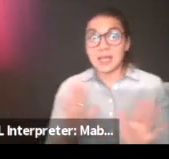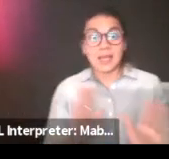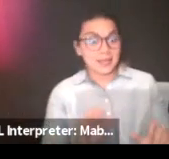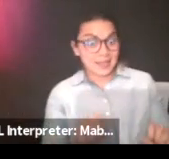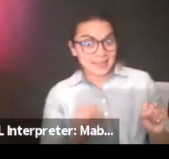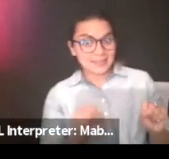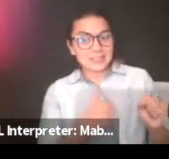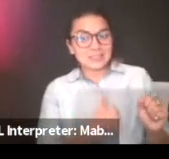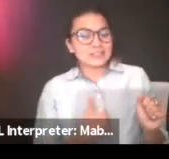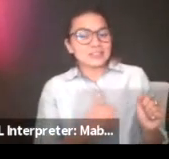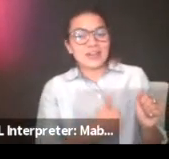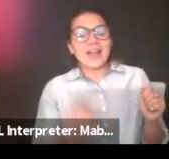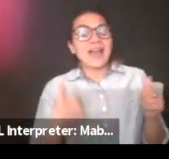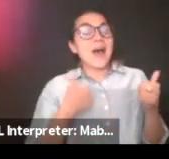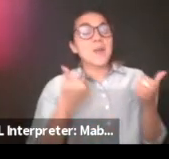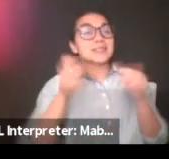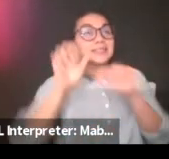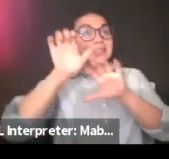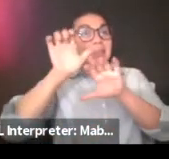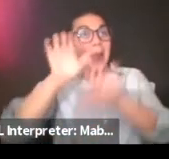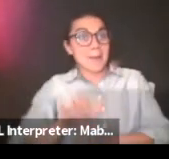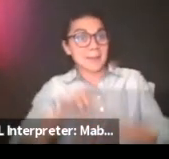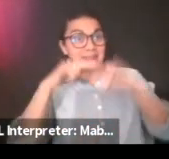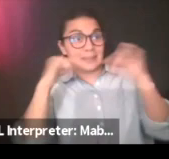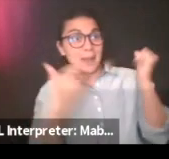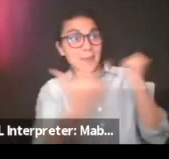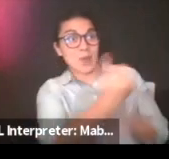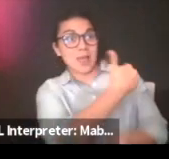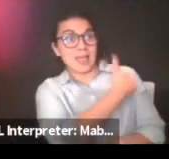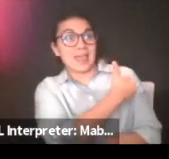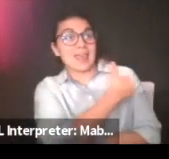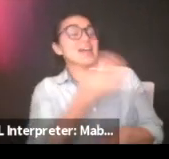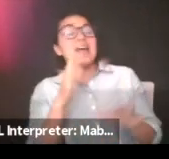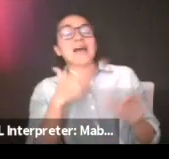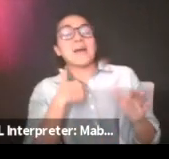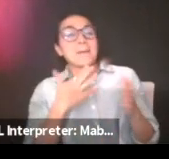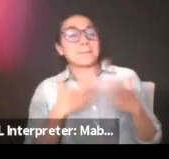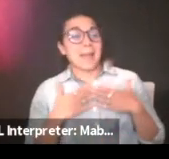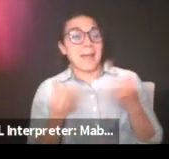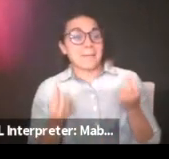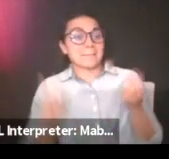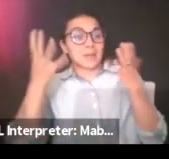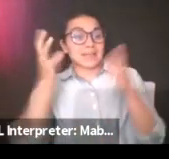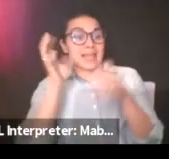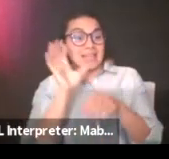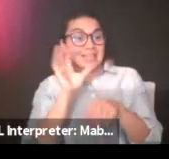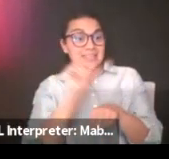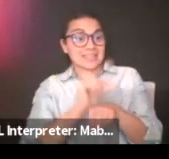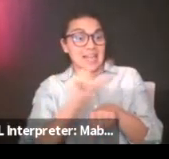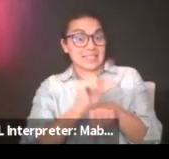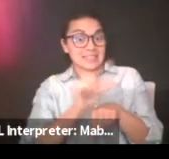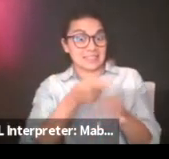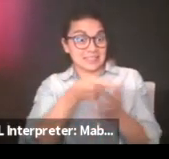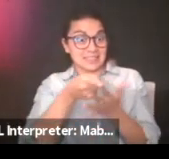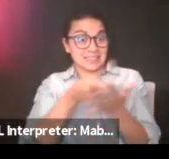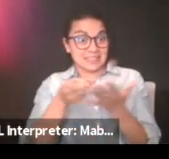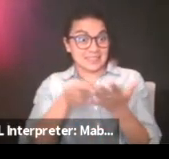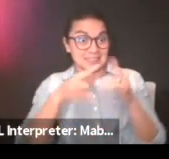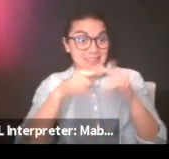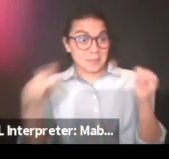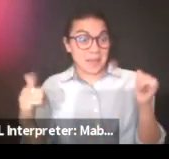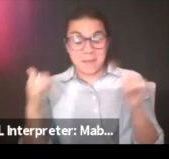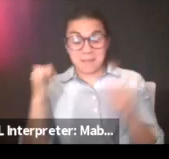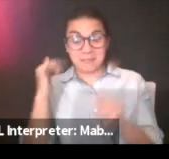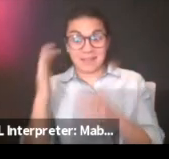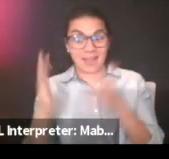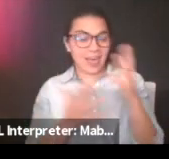my skills of multitasking are getting harder and harder in these moments. Thank you, Sujatha, for giving us